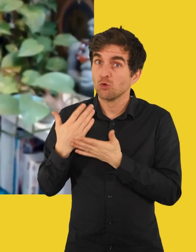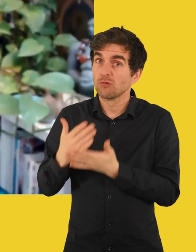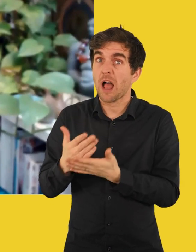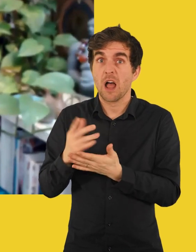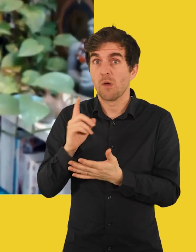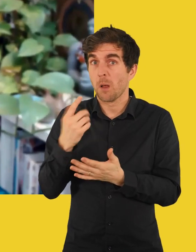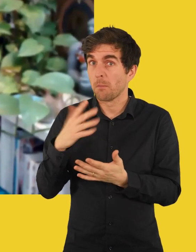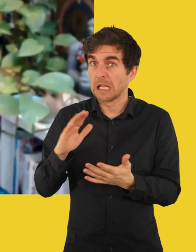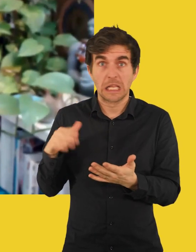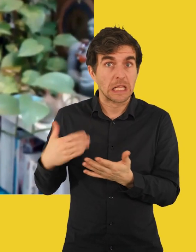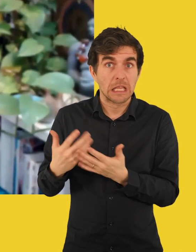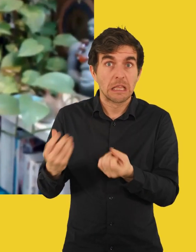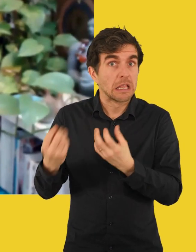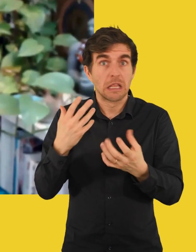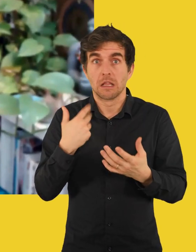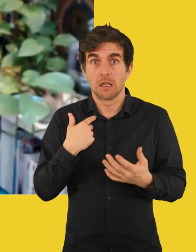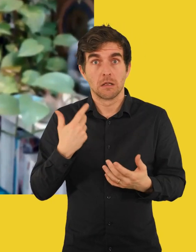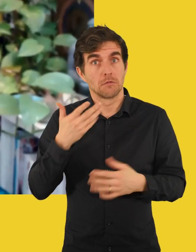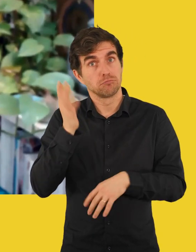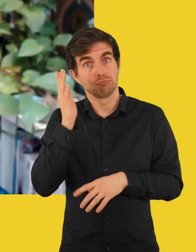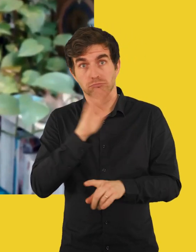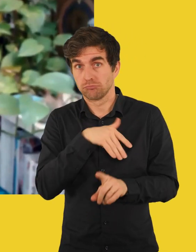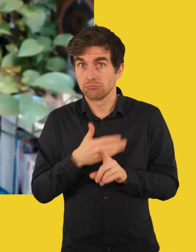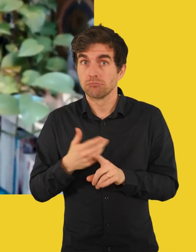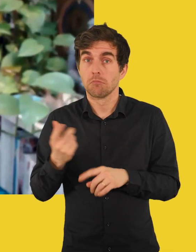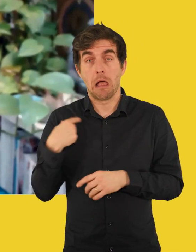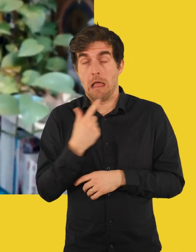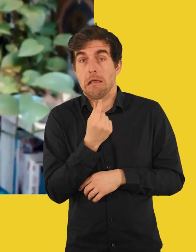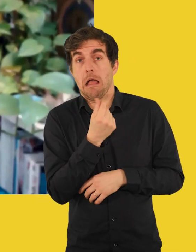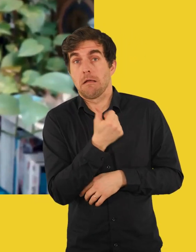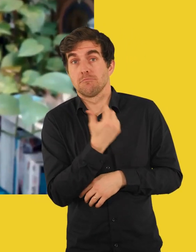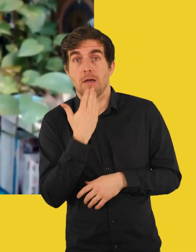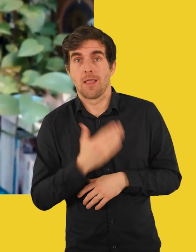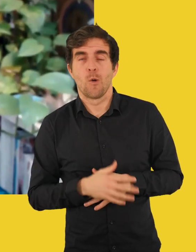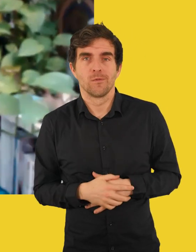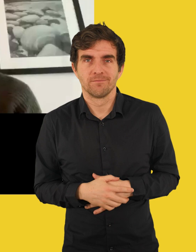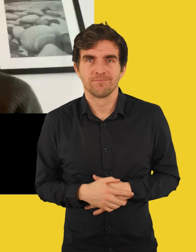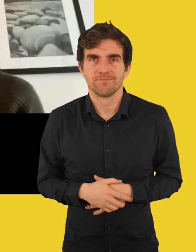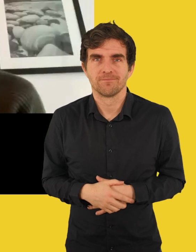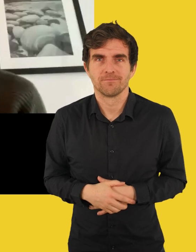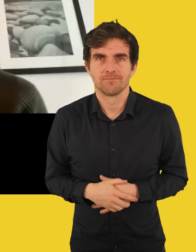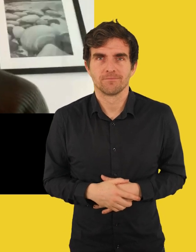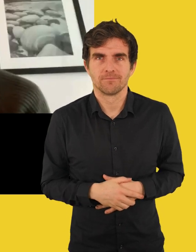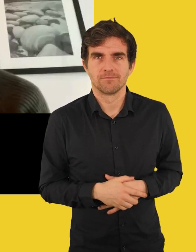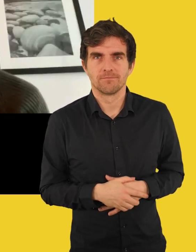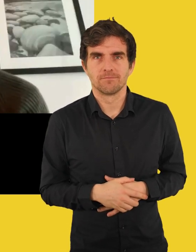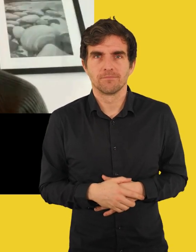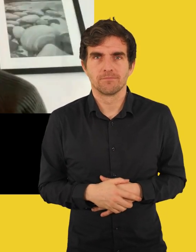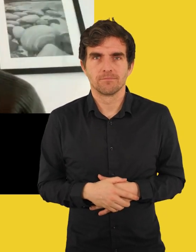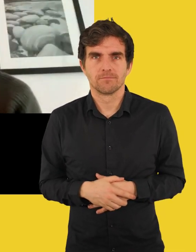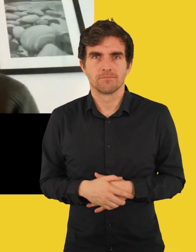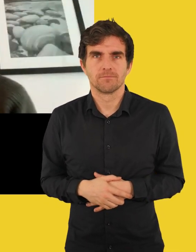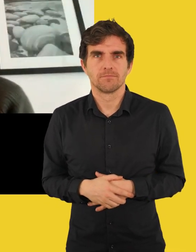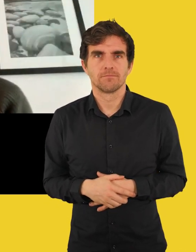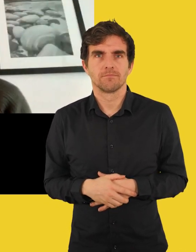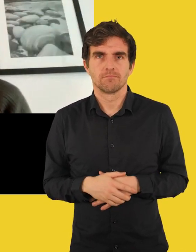just share a couple that might have been coming through while I was presenting that? Yes, I can. Thank you,